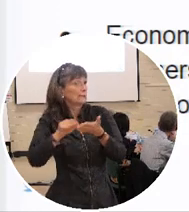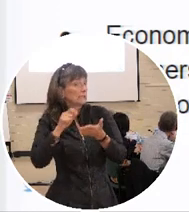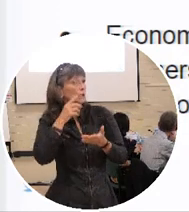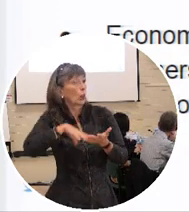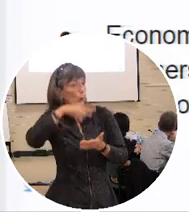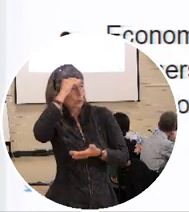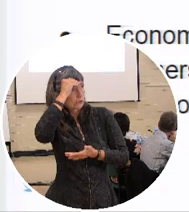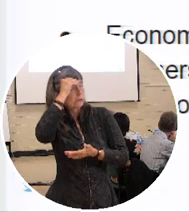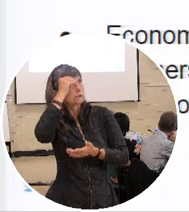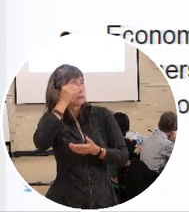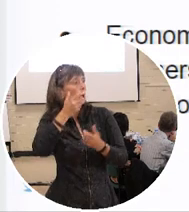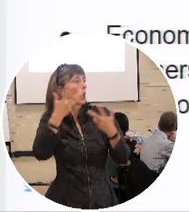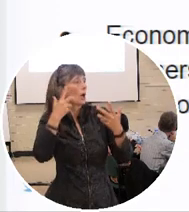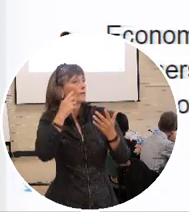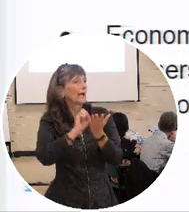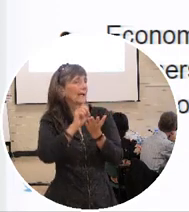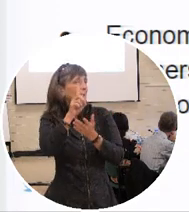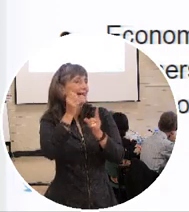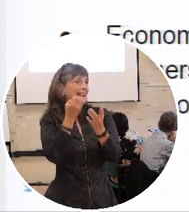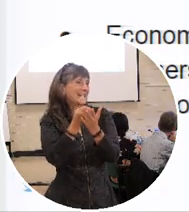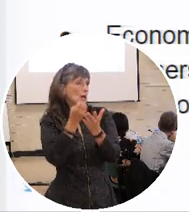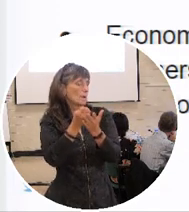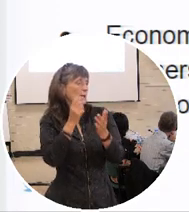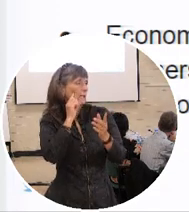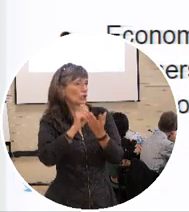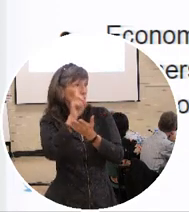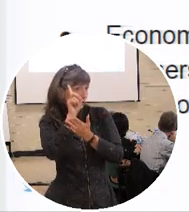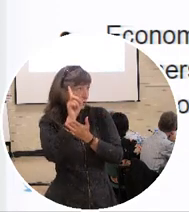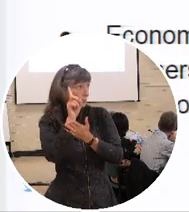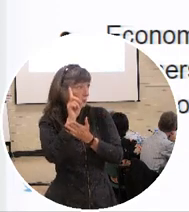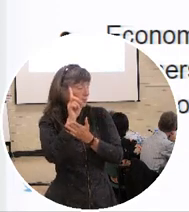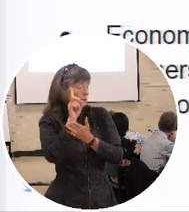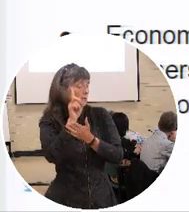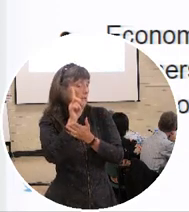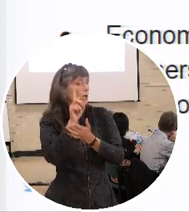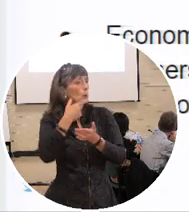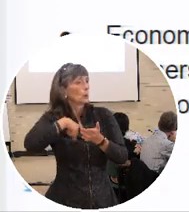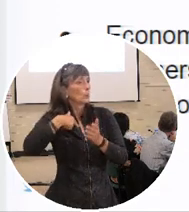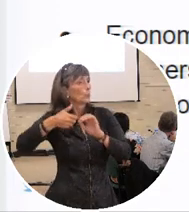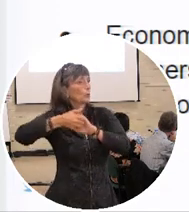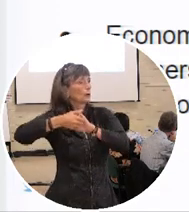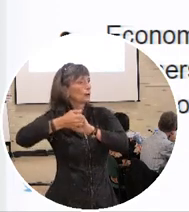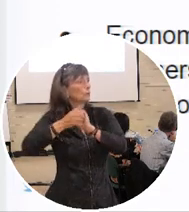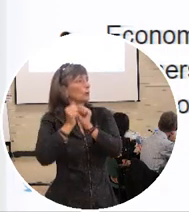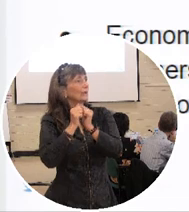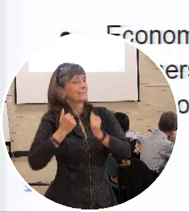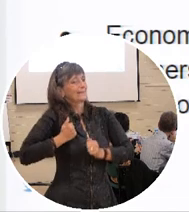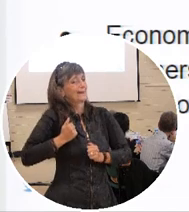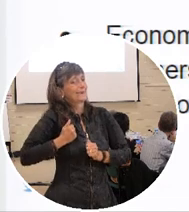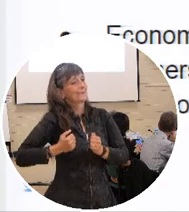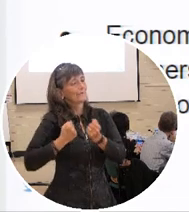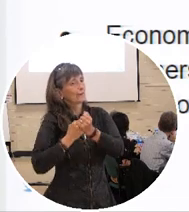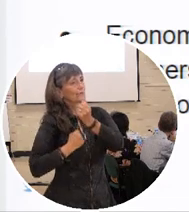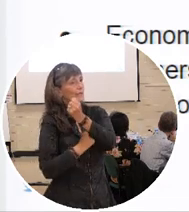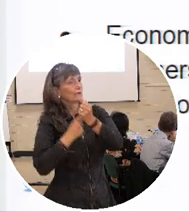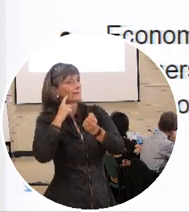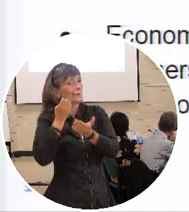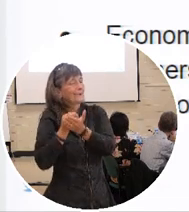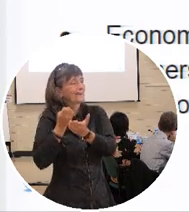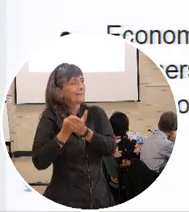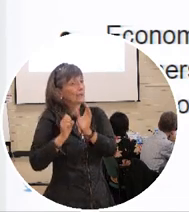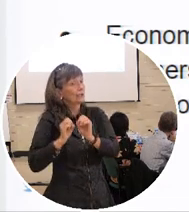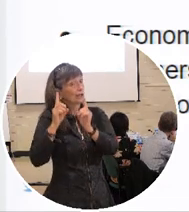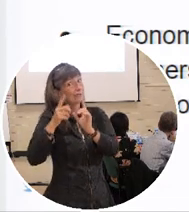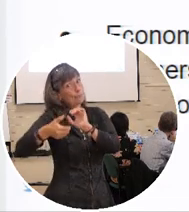quite a bit on economic education. We have a partnership with the Canadian Foundation for Economic Education, and